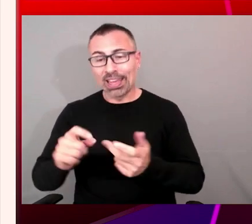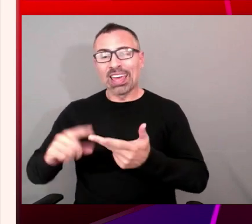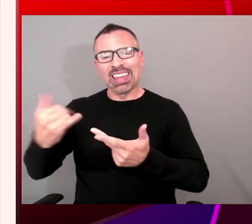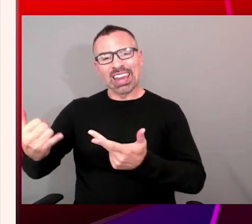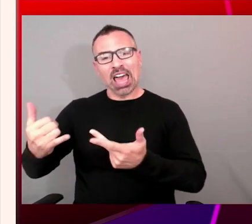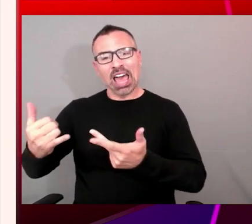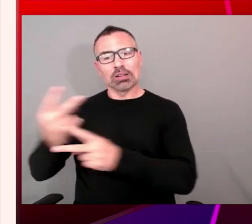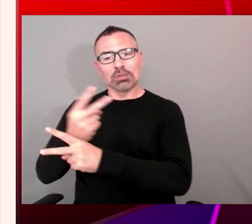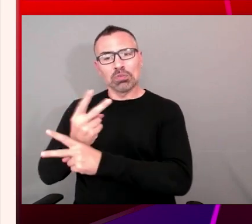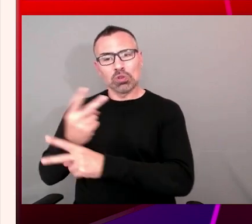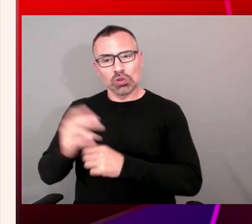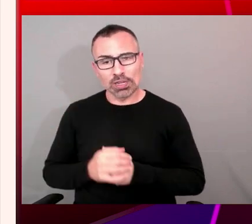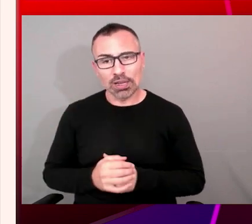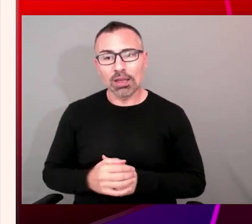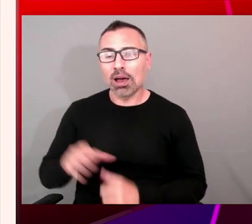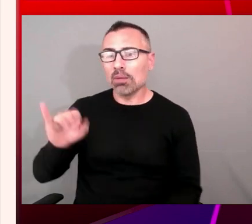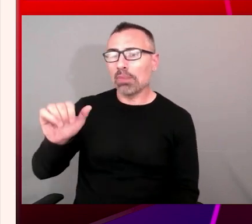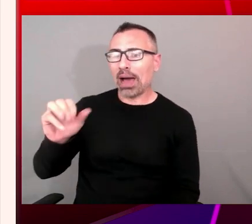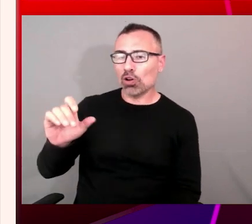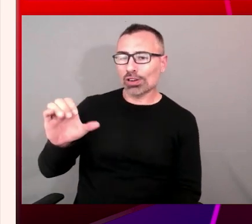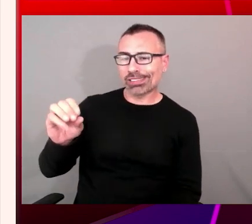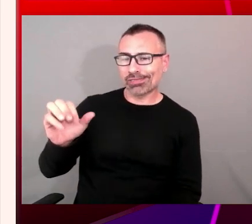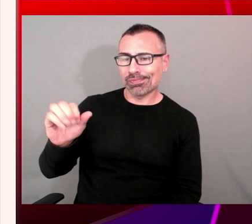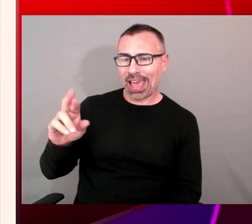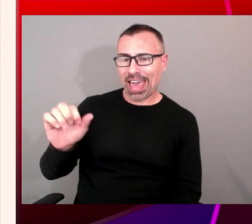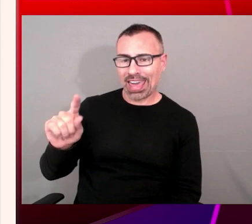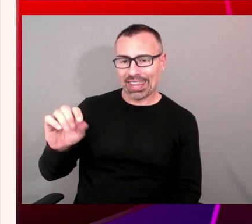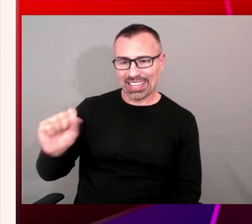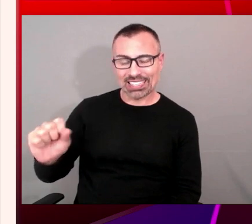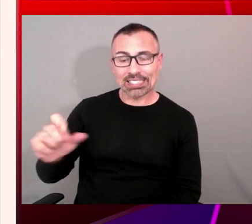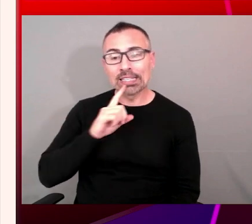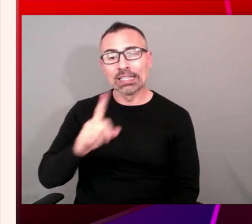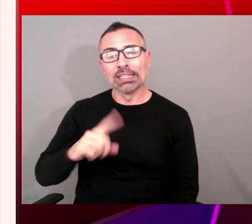bioinformatics, you can think of as sort of the overarching industry of